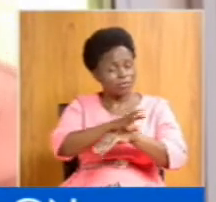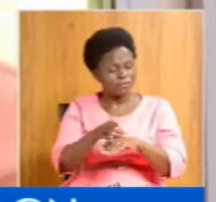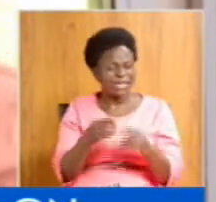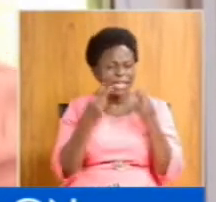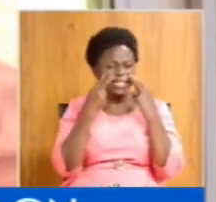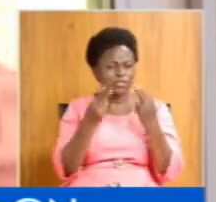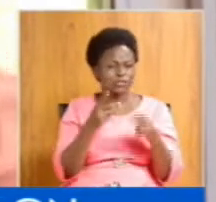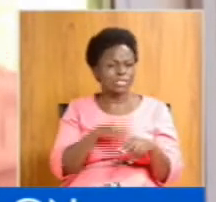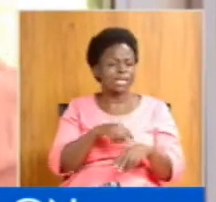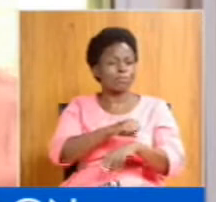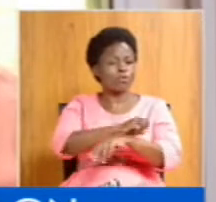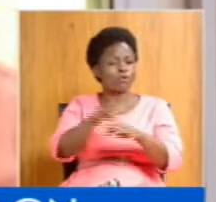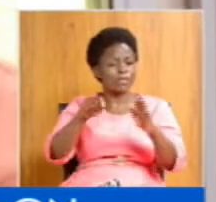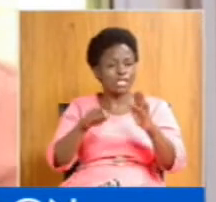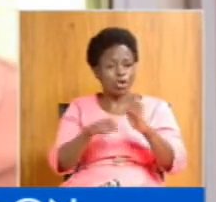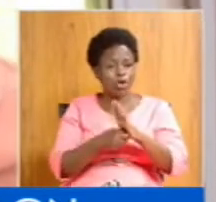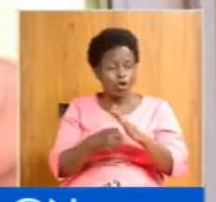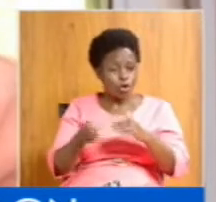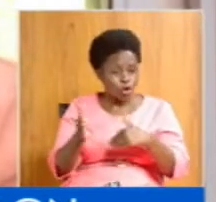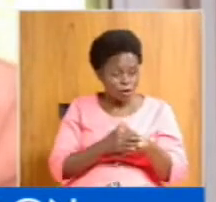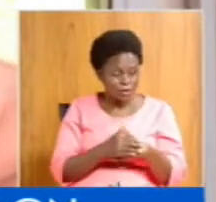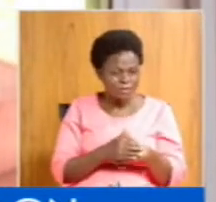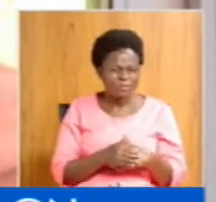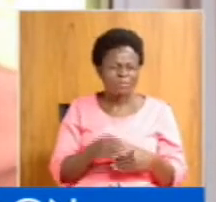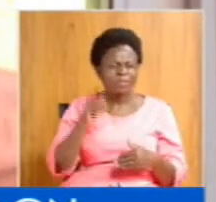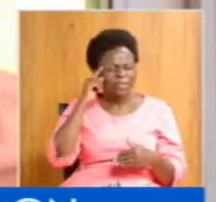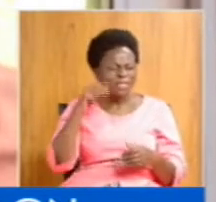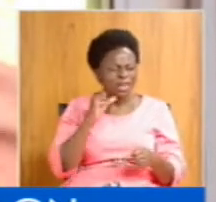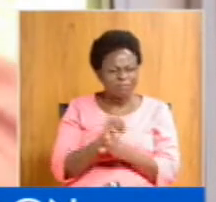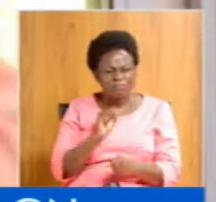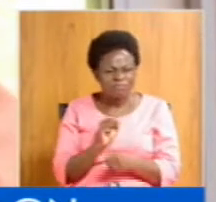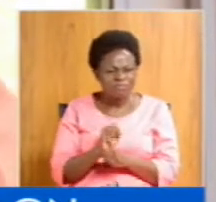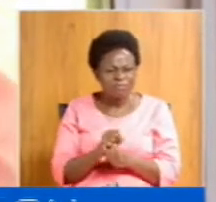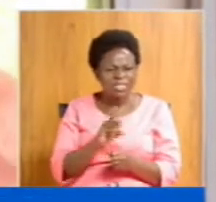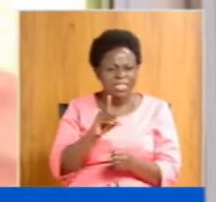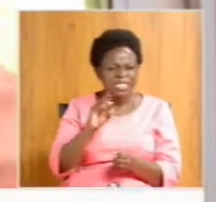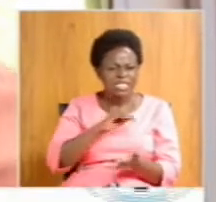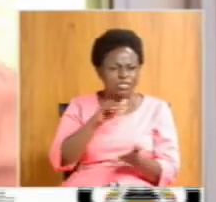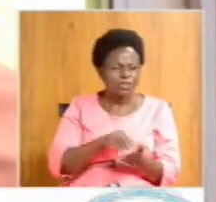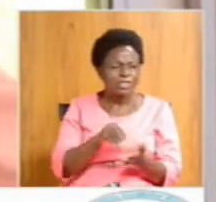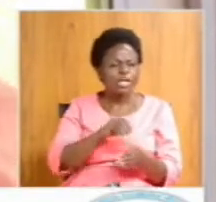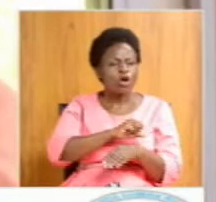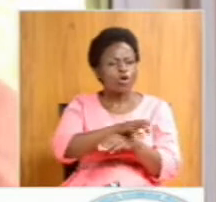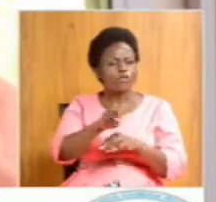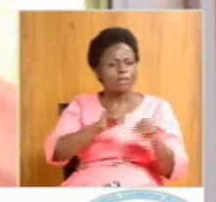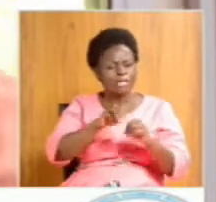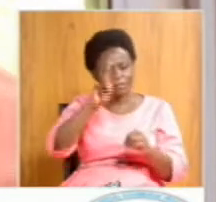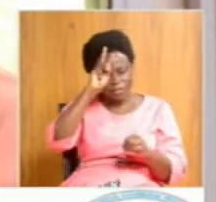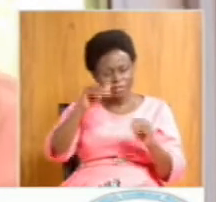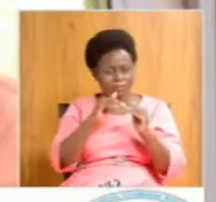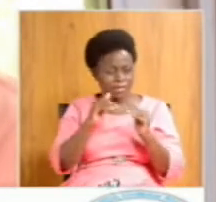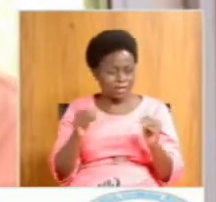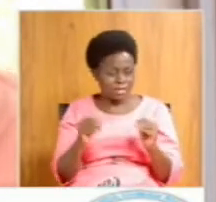even when we were in the COVID lockdown, I think there were efforts to decentralize the COVID management to the village levels